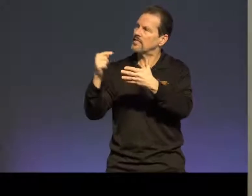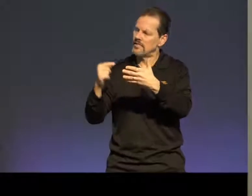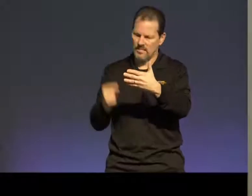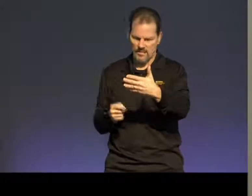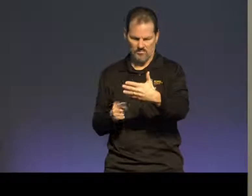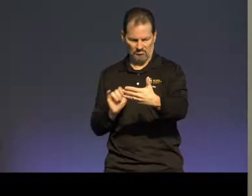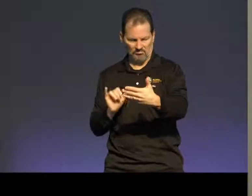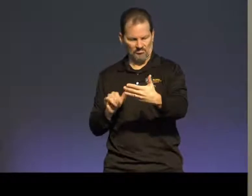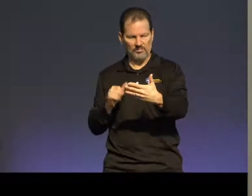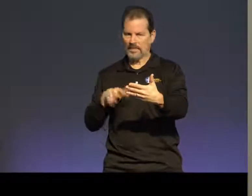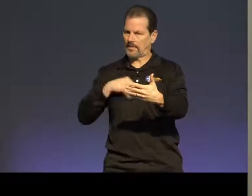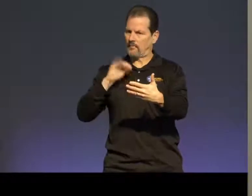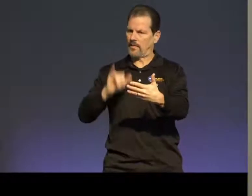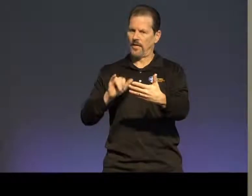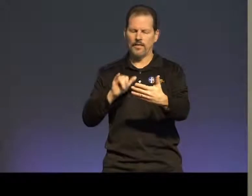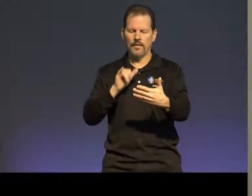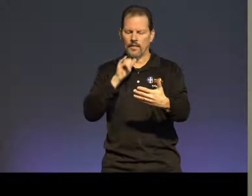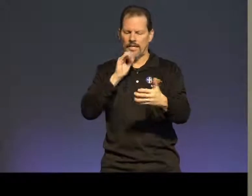enough,